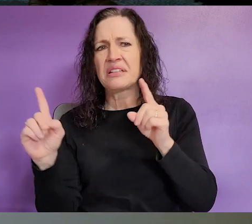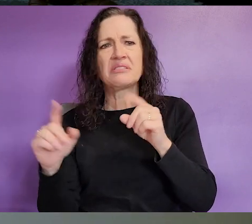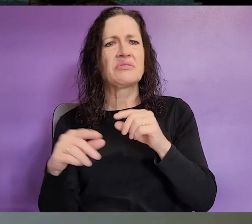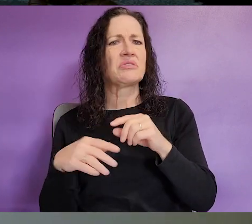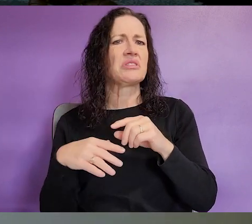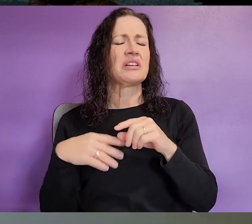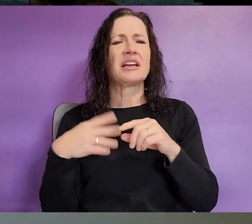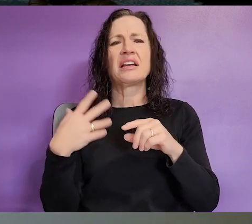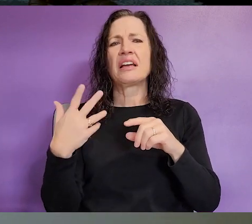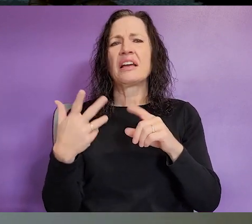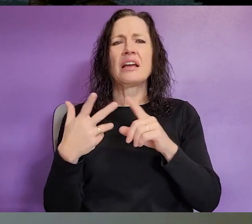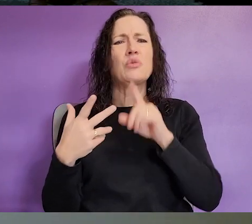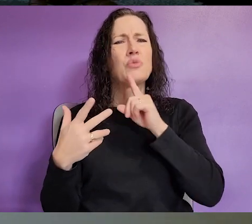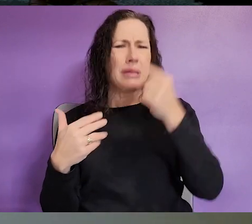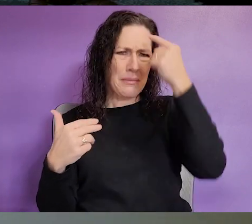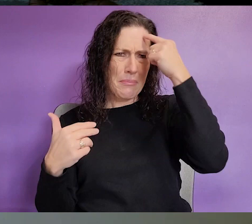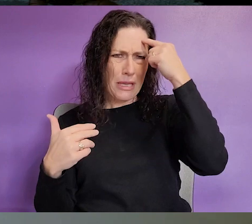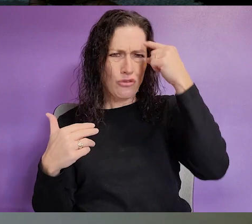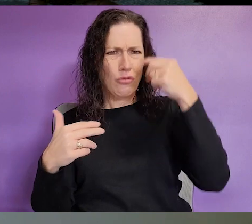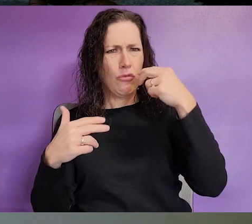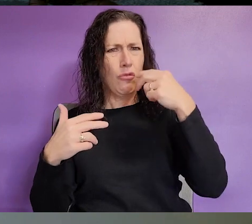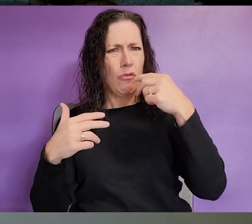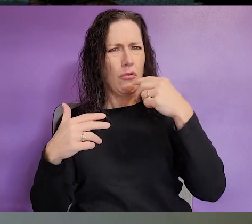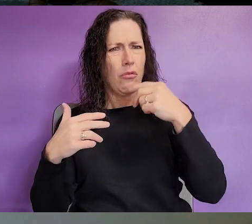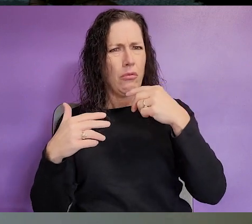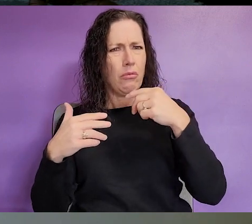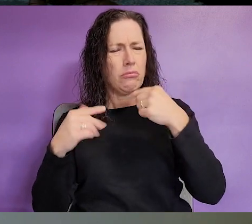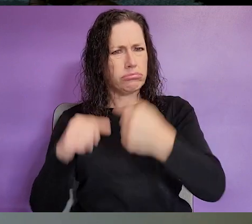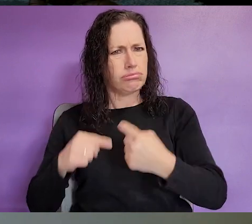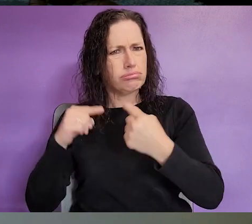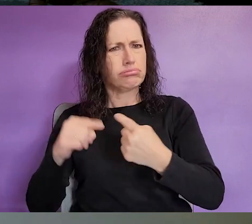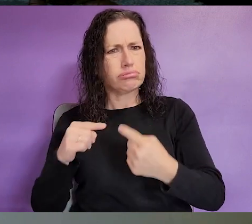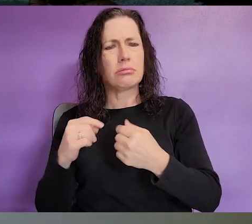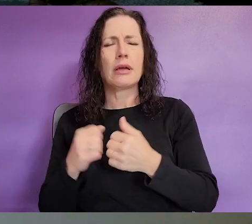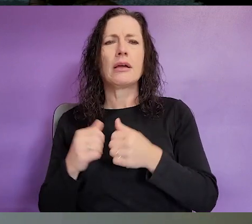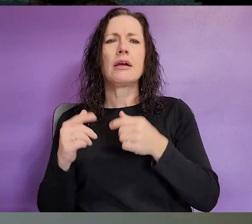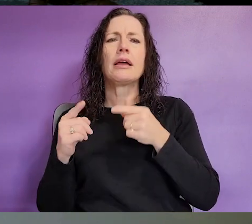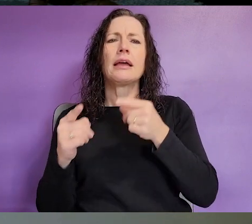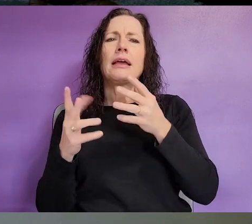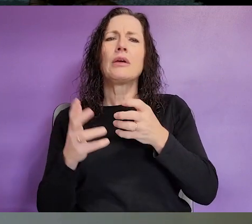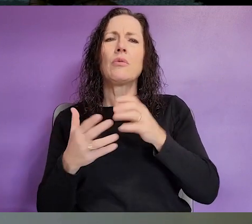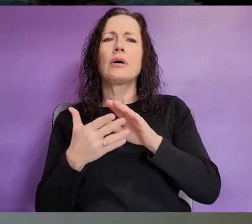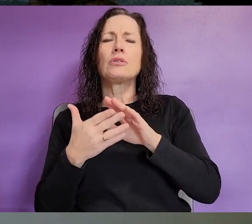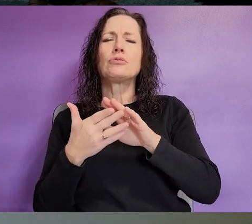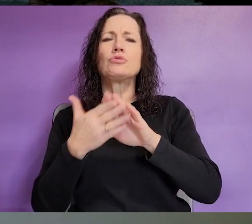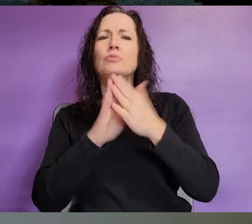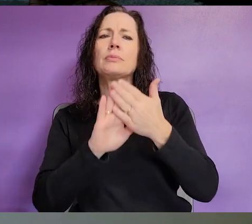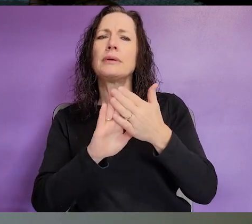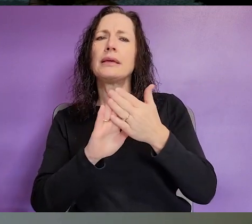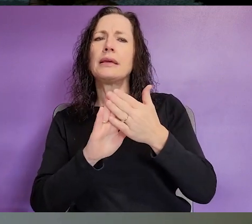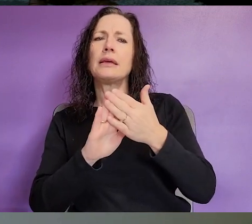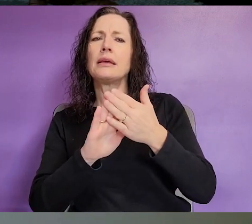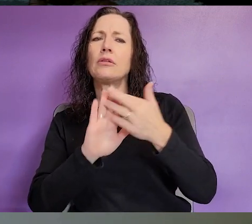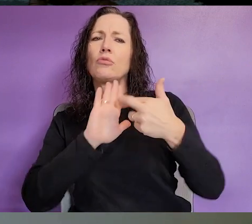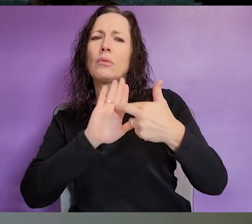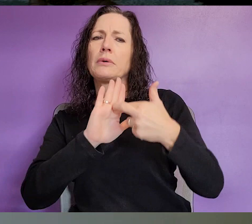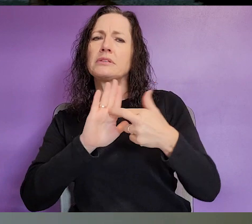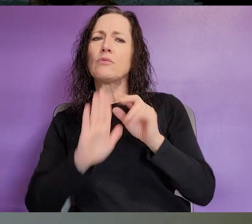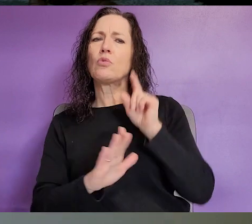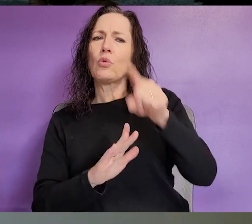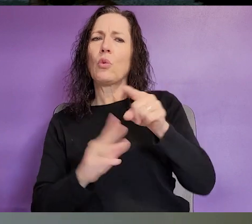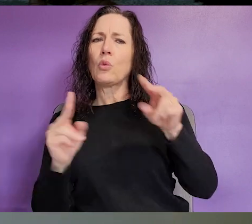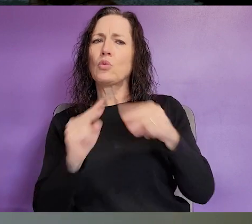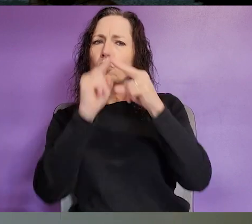get, he was mentally off, and he wanted to be minister to Paris, to